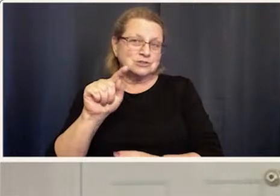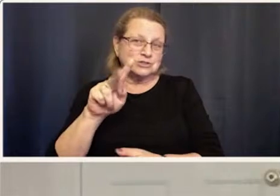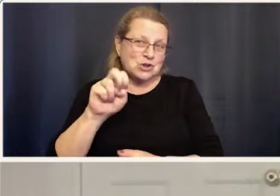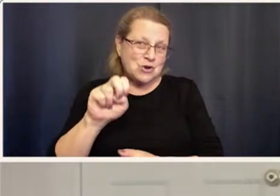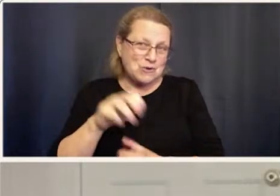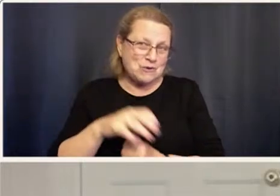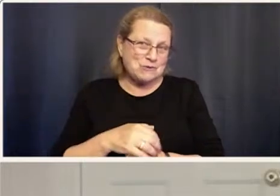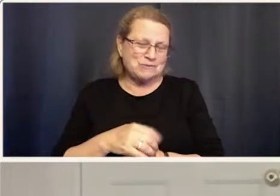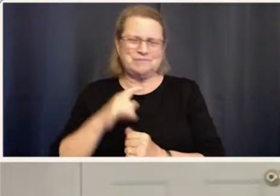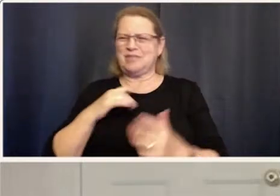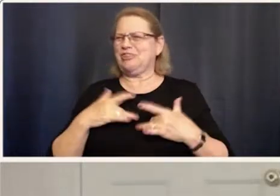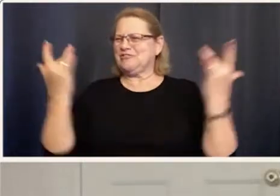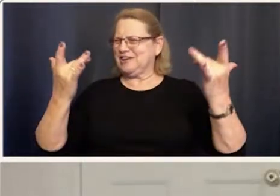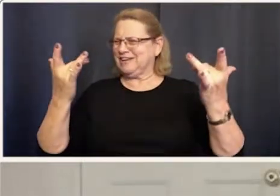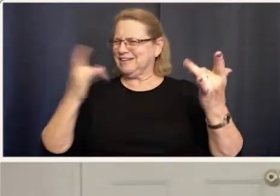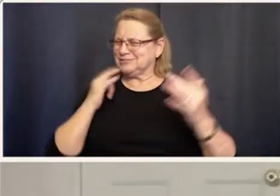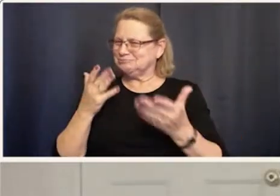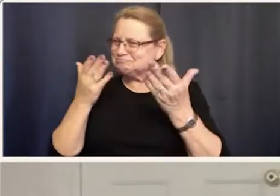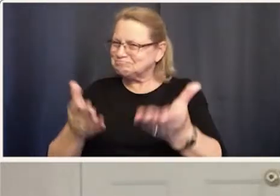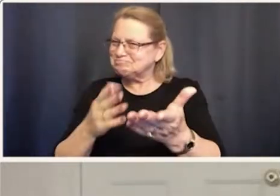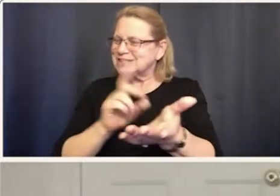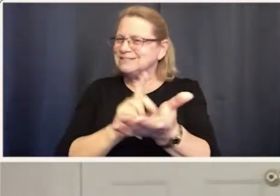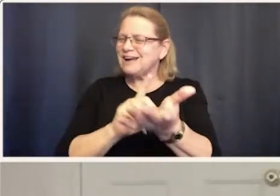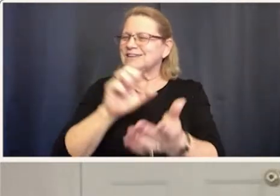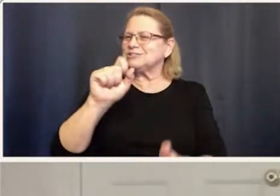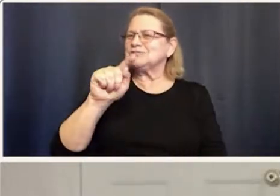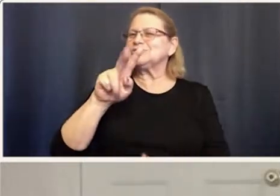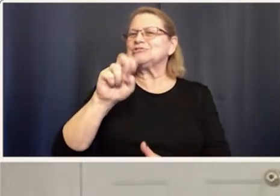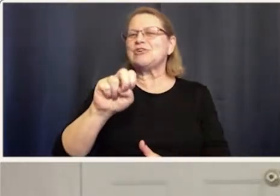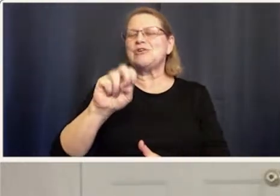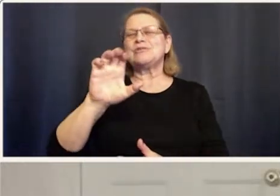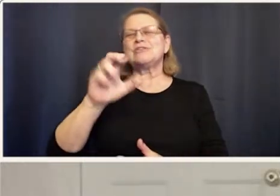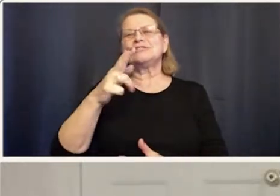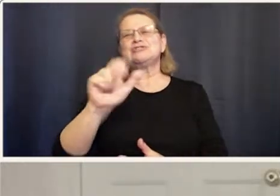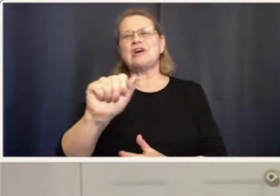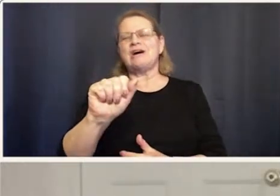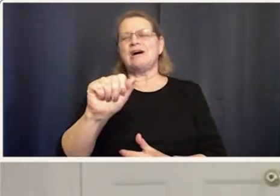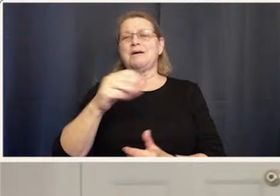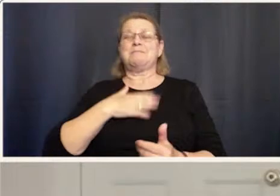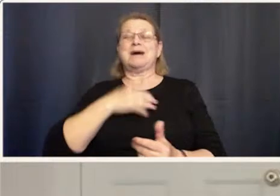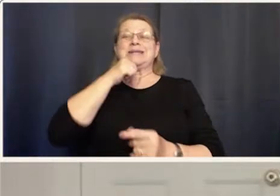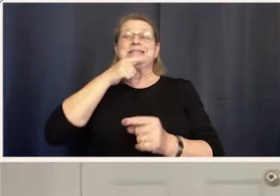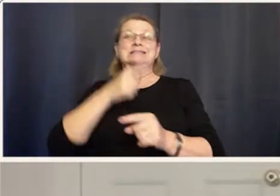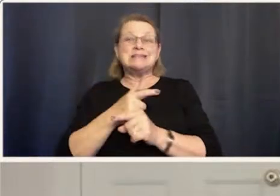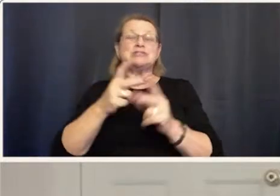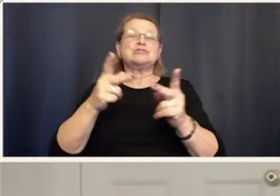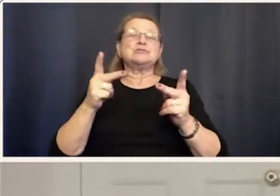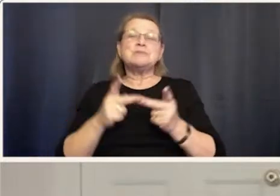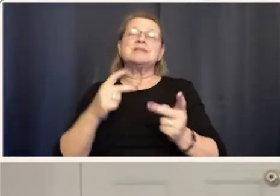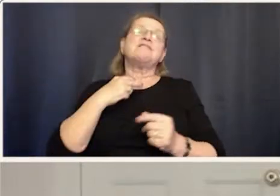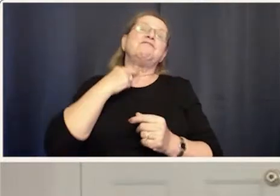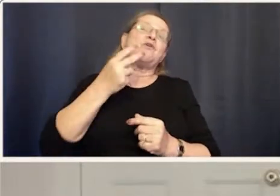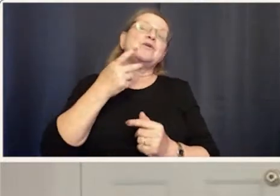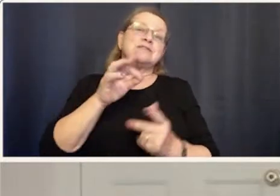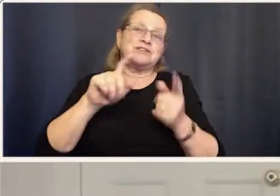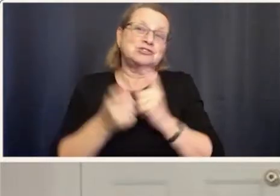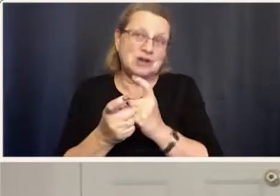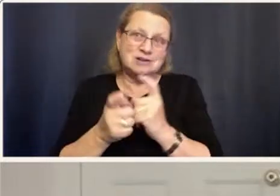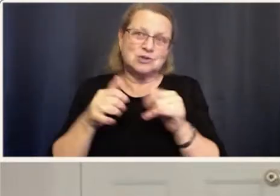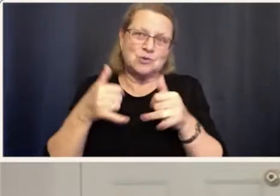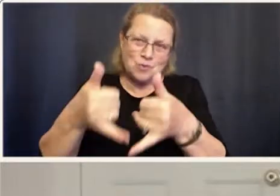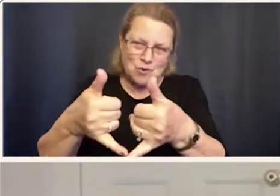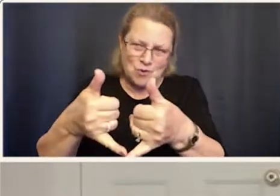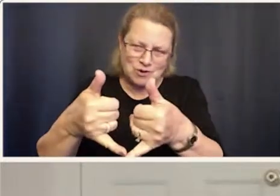Stone. I am thrilled to present Dr. Stone Cha, the My Sister's Place Voices of Change Award.